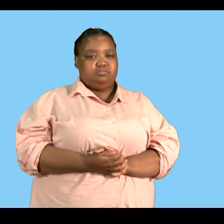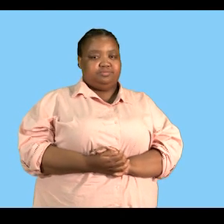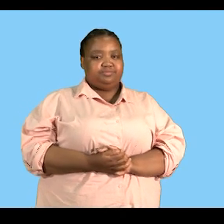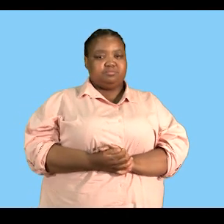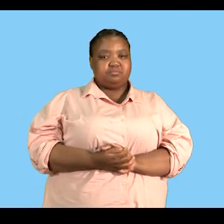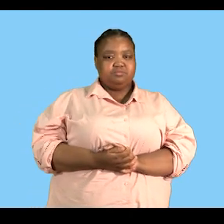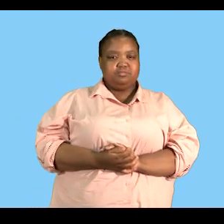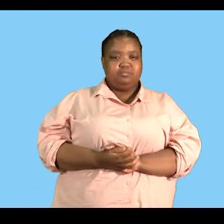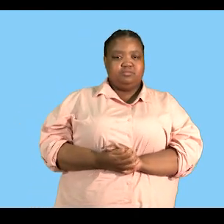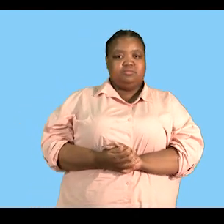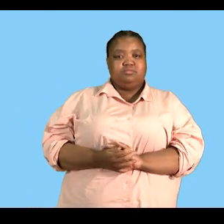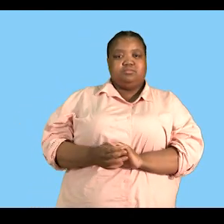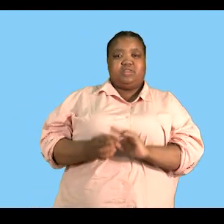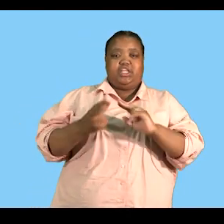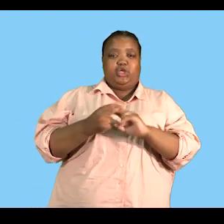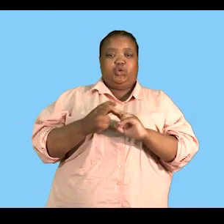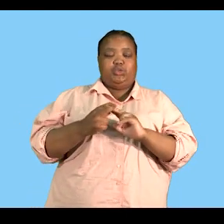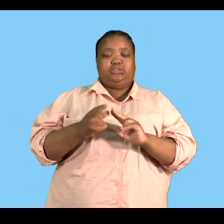so that it's a unit ratio.